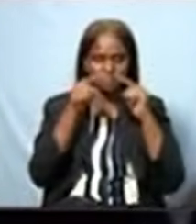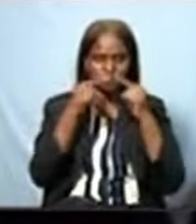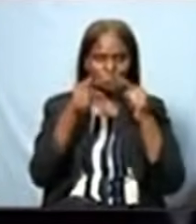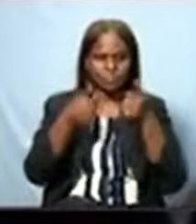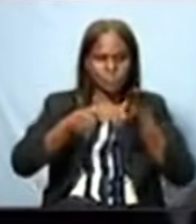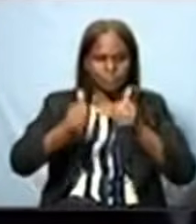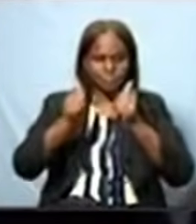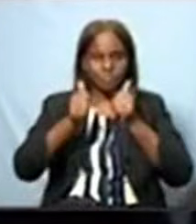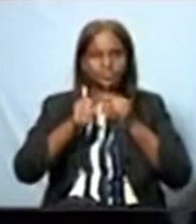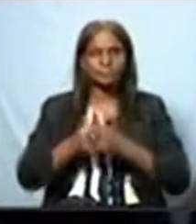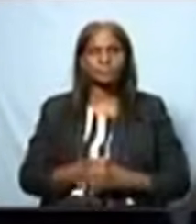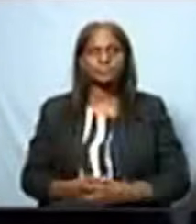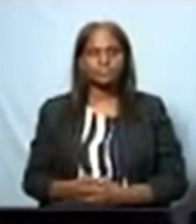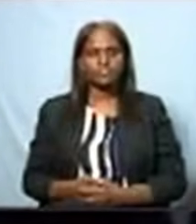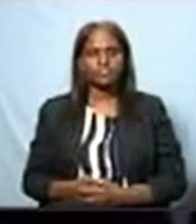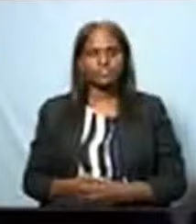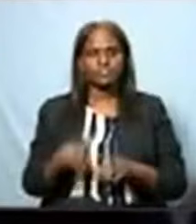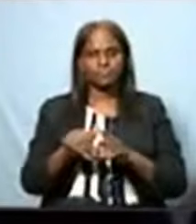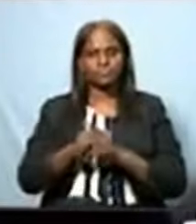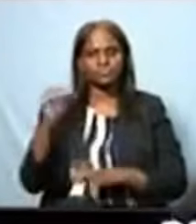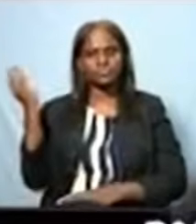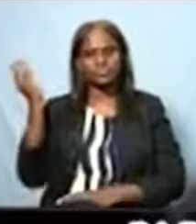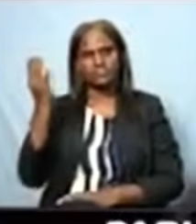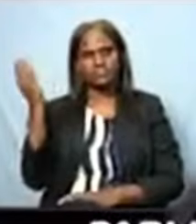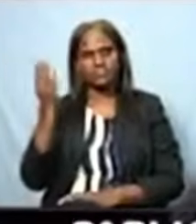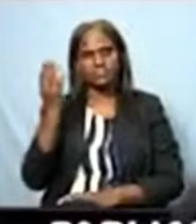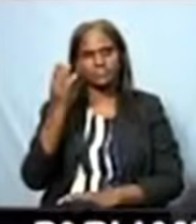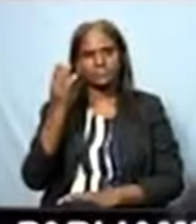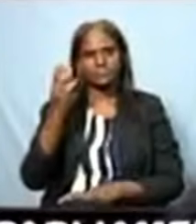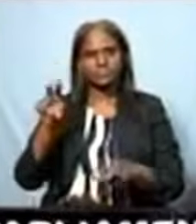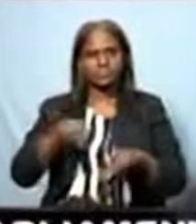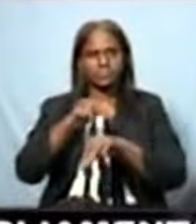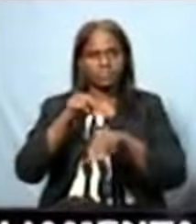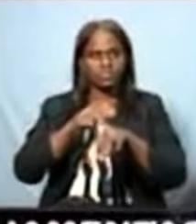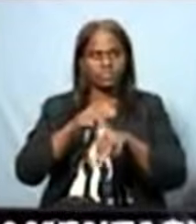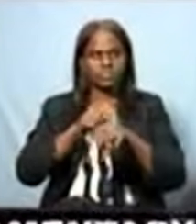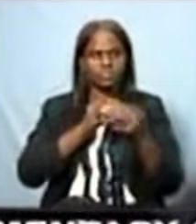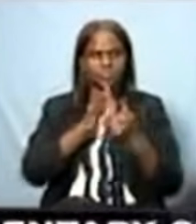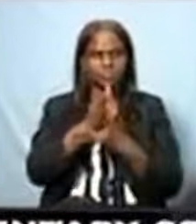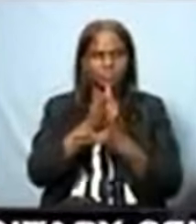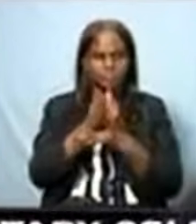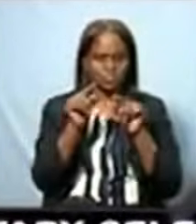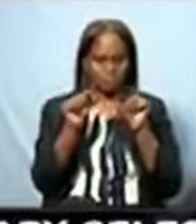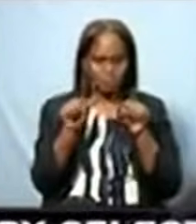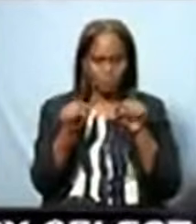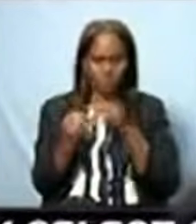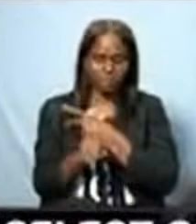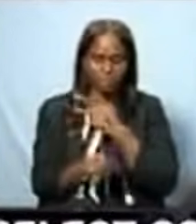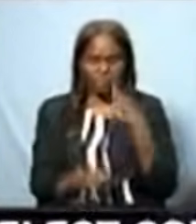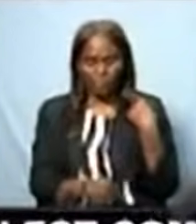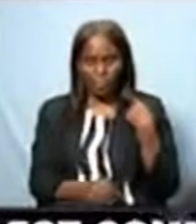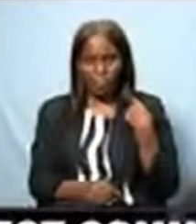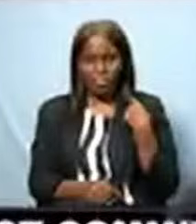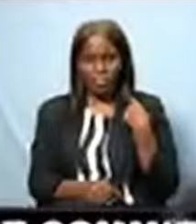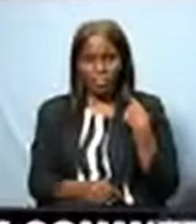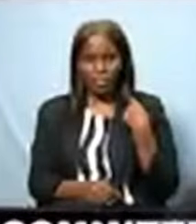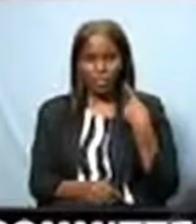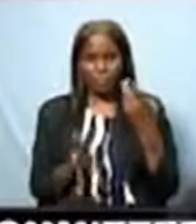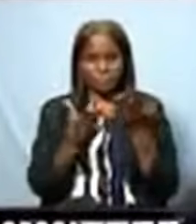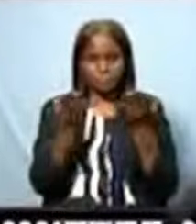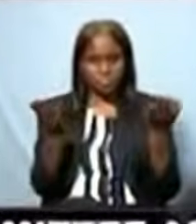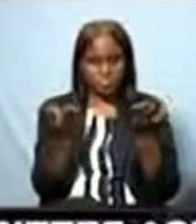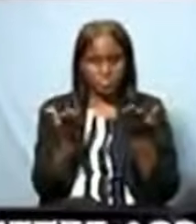himself in an address to the nation through this same parliament,